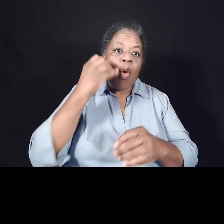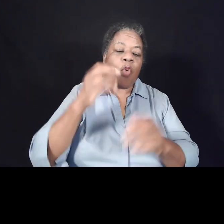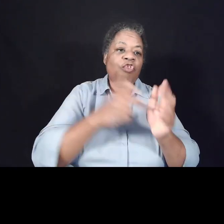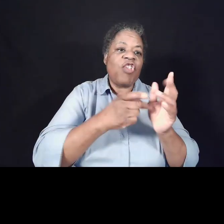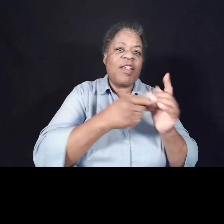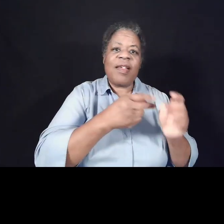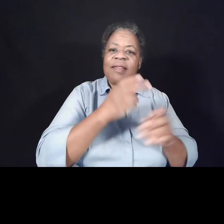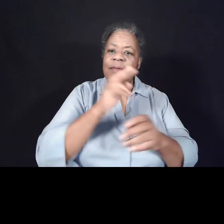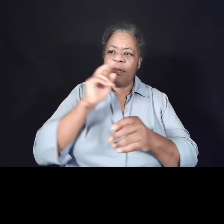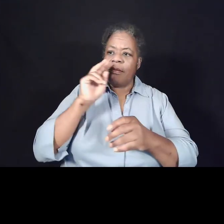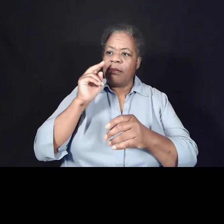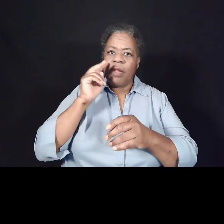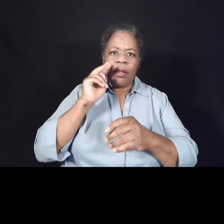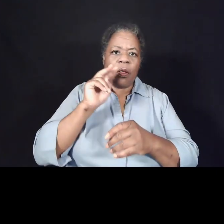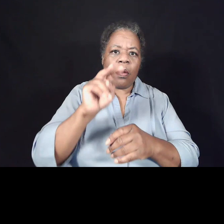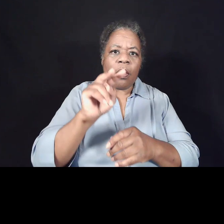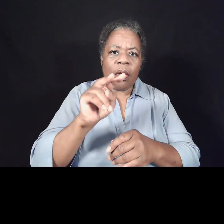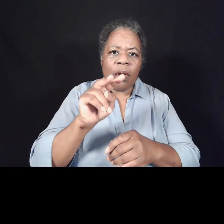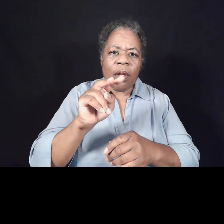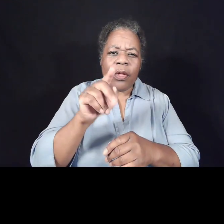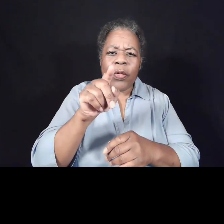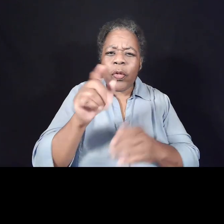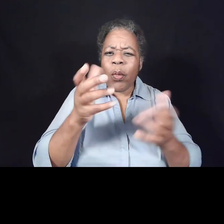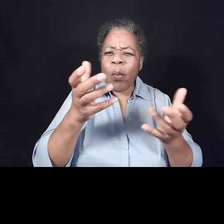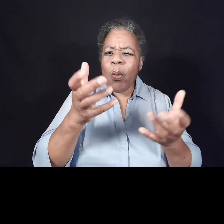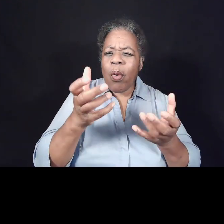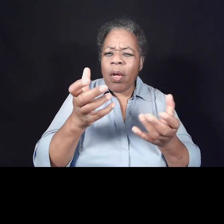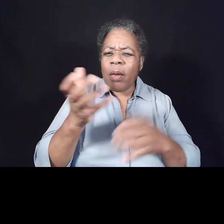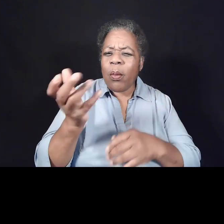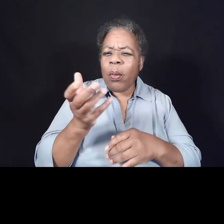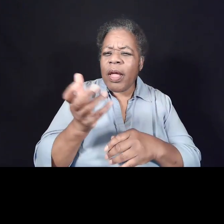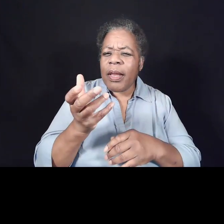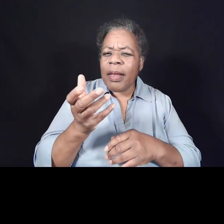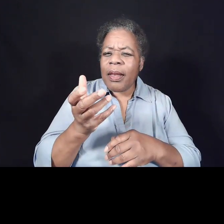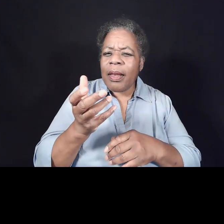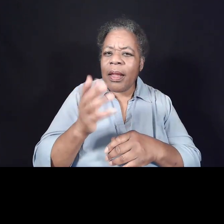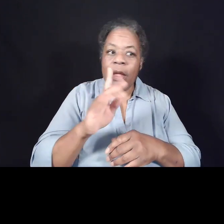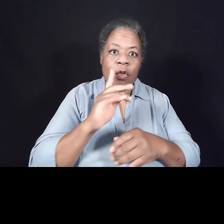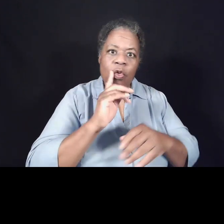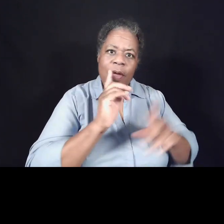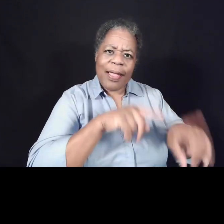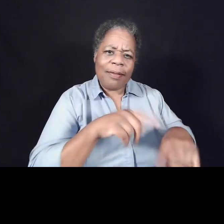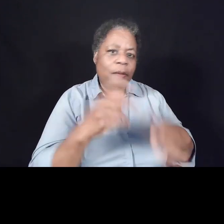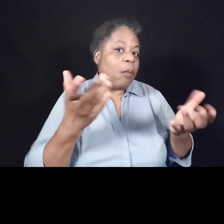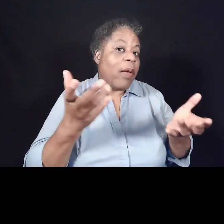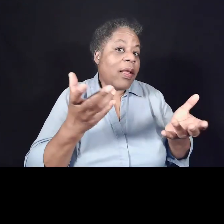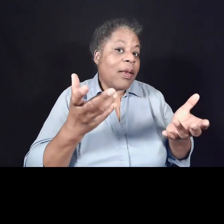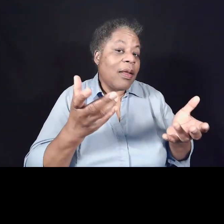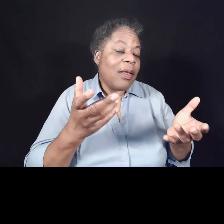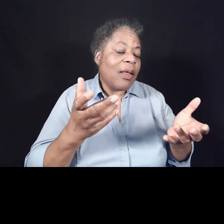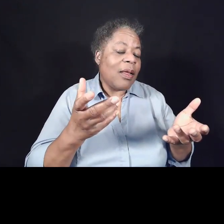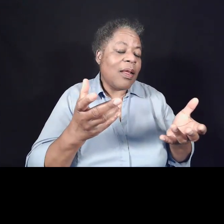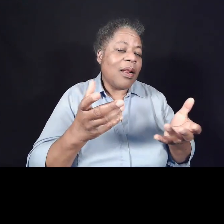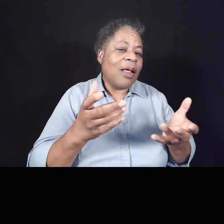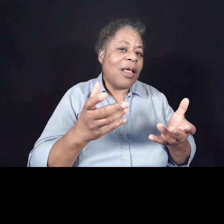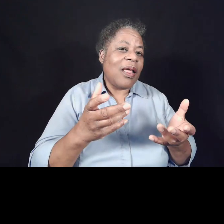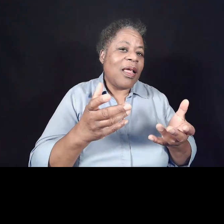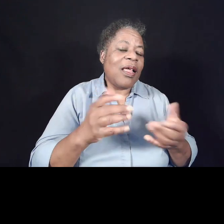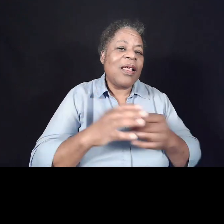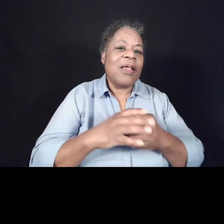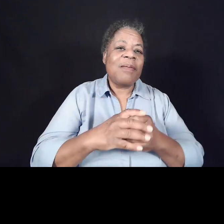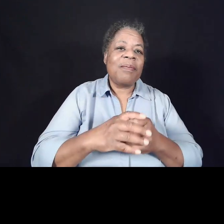what do you want? How might you answer? Well, some quick and